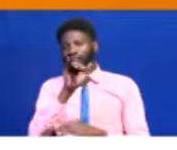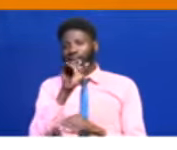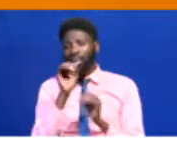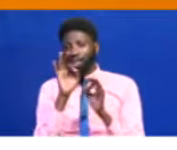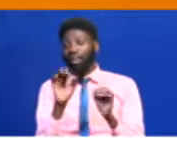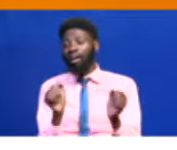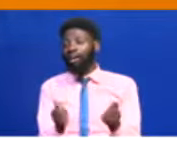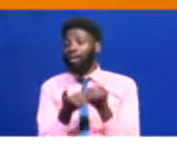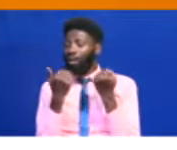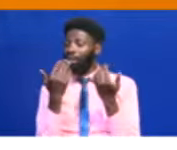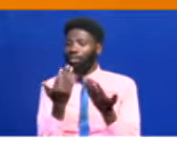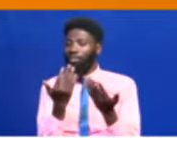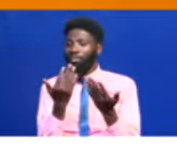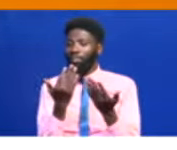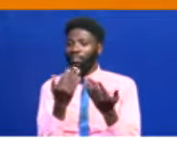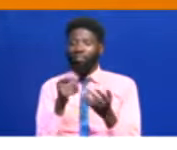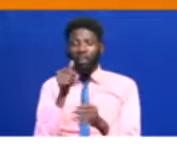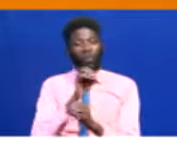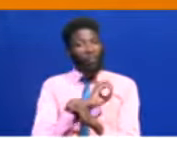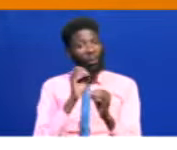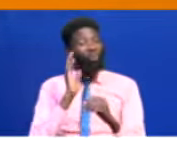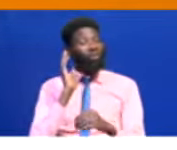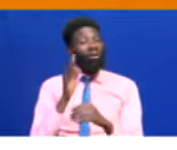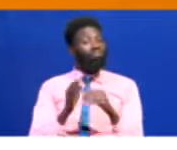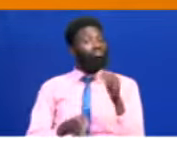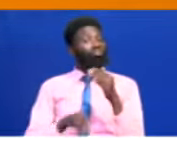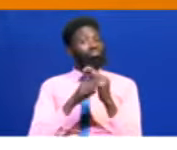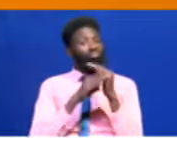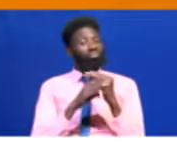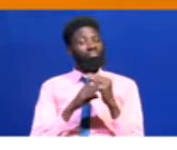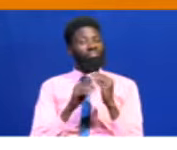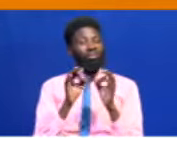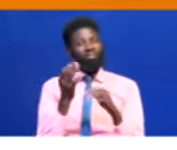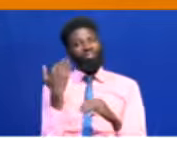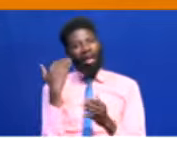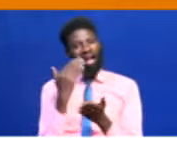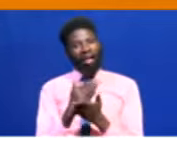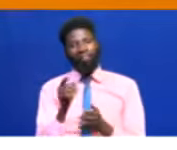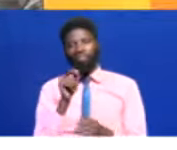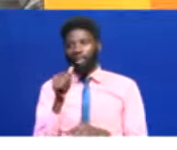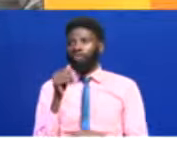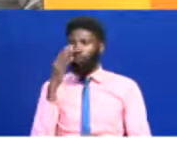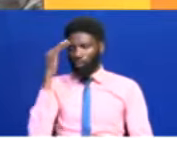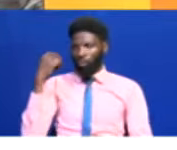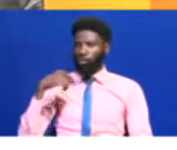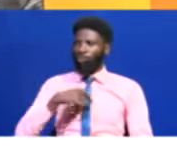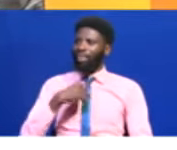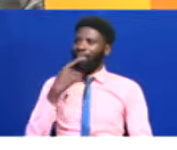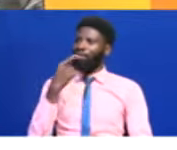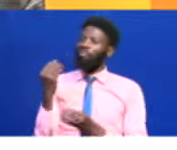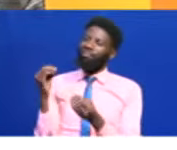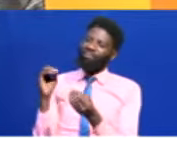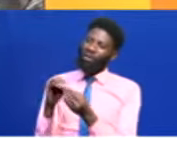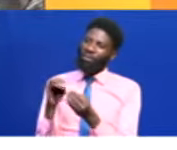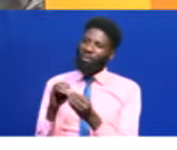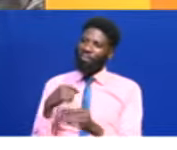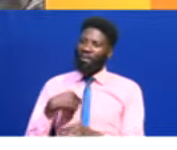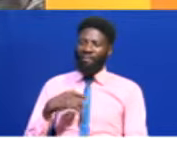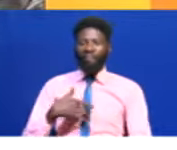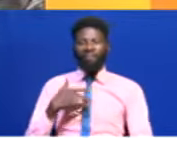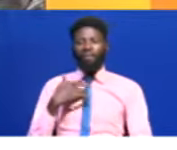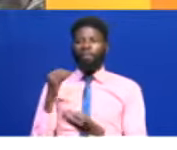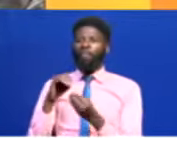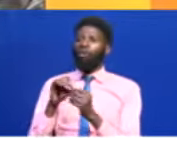will he be kicked off the house since he had already paid some amount previously? Mm. So that's why we're saying most of them, I don't think most of them will